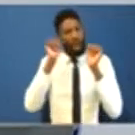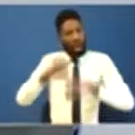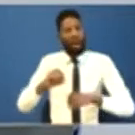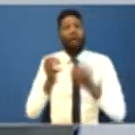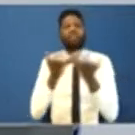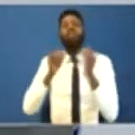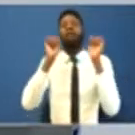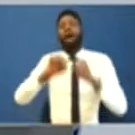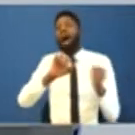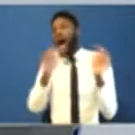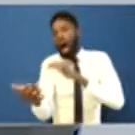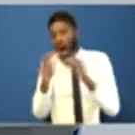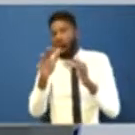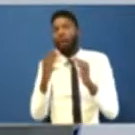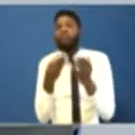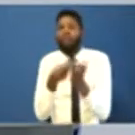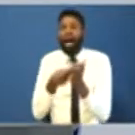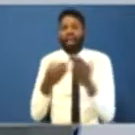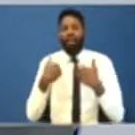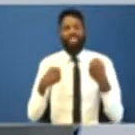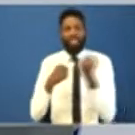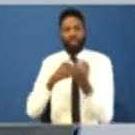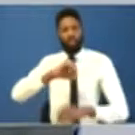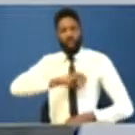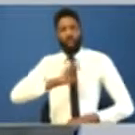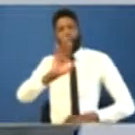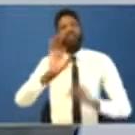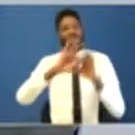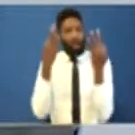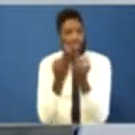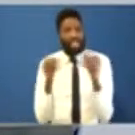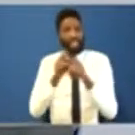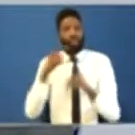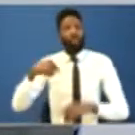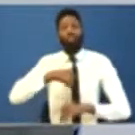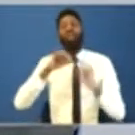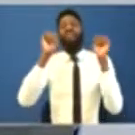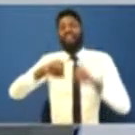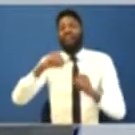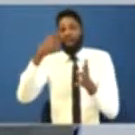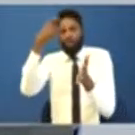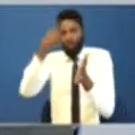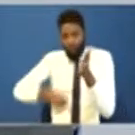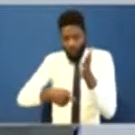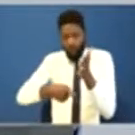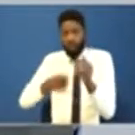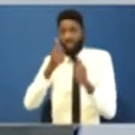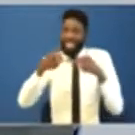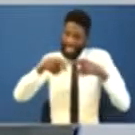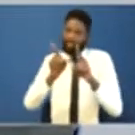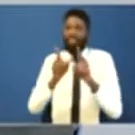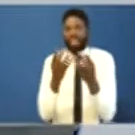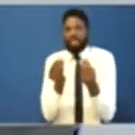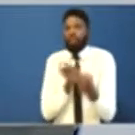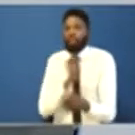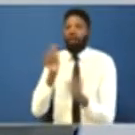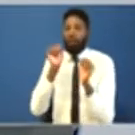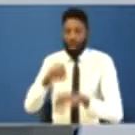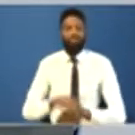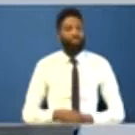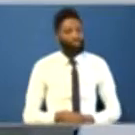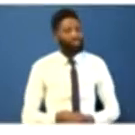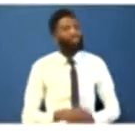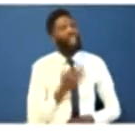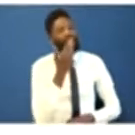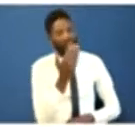money they support their families and how we can also charge a literal fee which is affordable for them okay thank you for